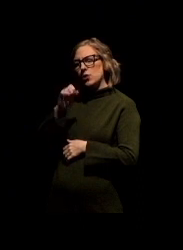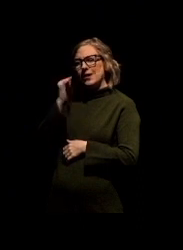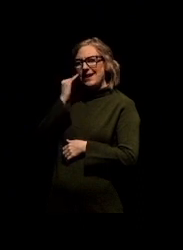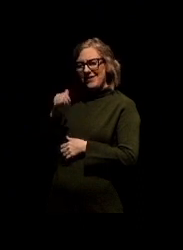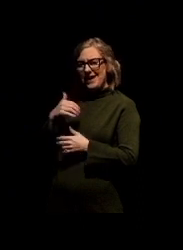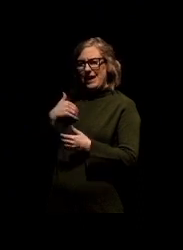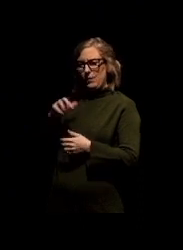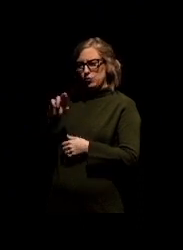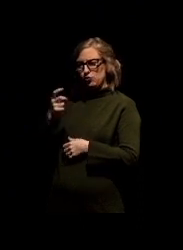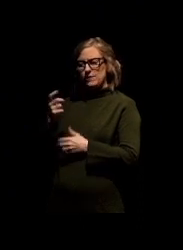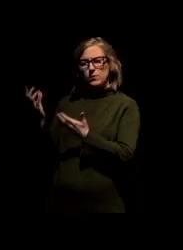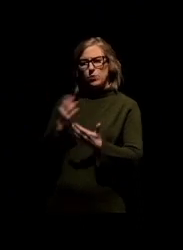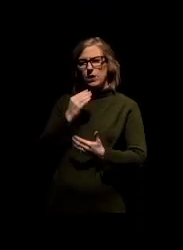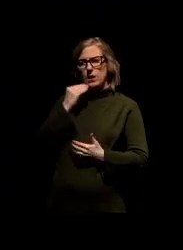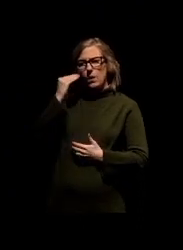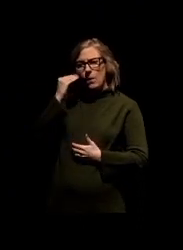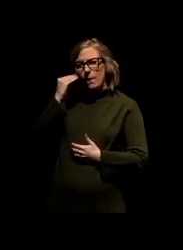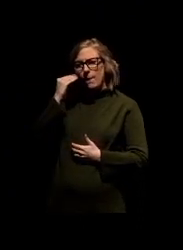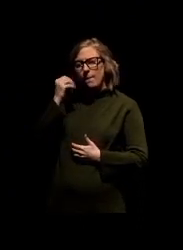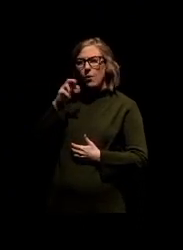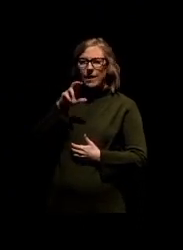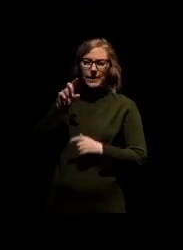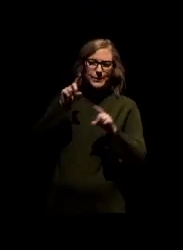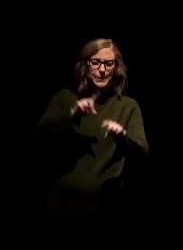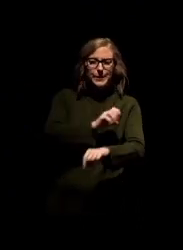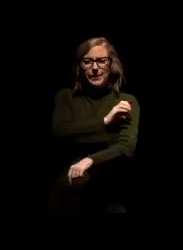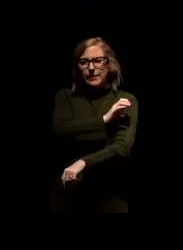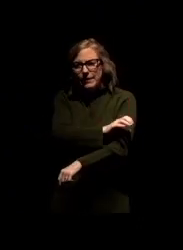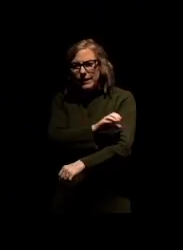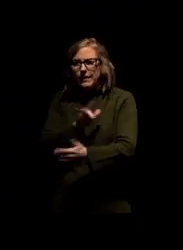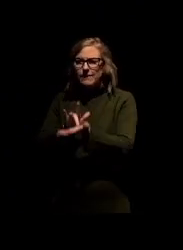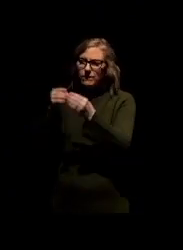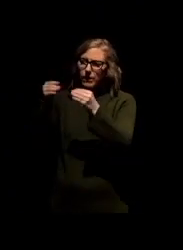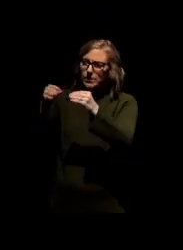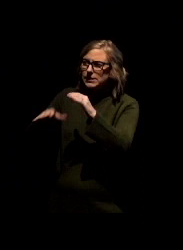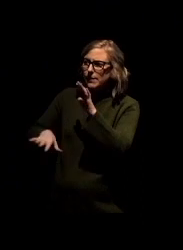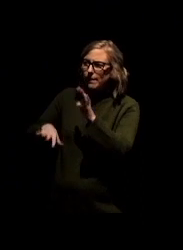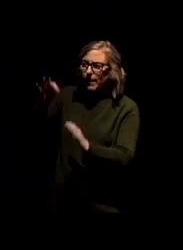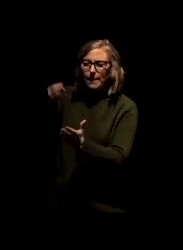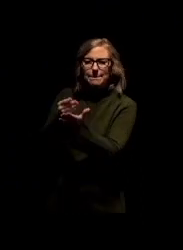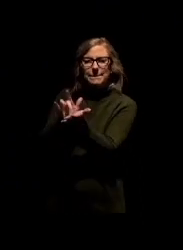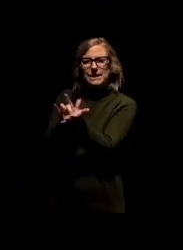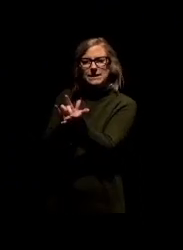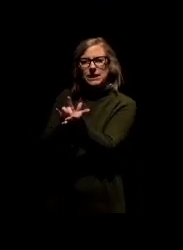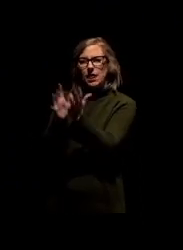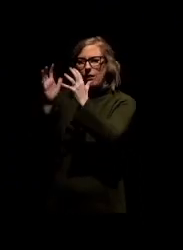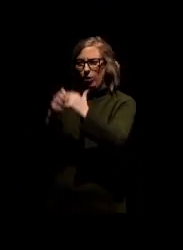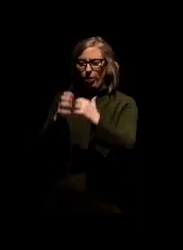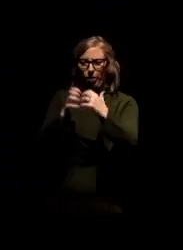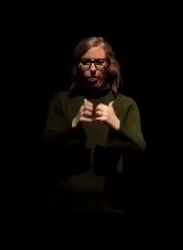had prescriptions and had to go to the clinic or the pharmacy and pick those things up. So that was a real challenge.